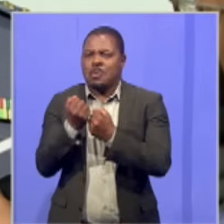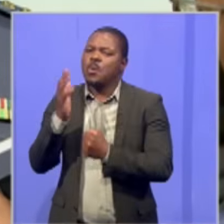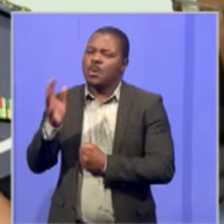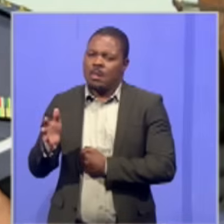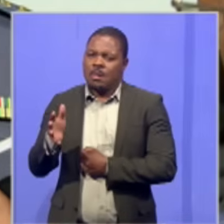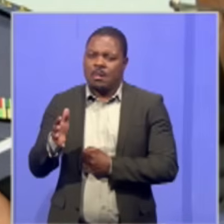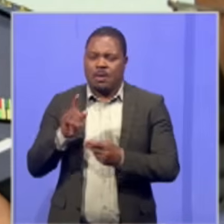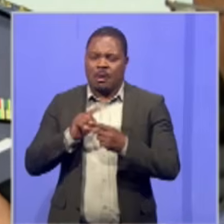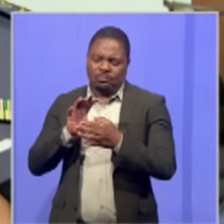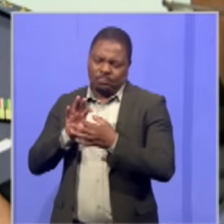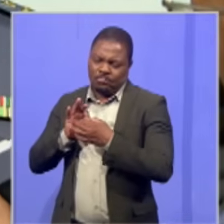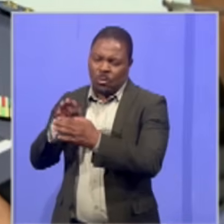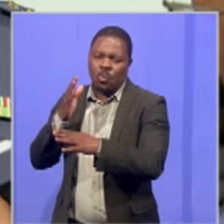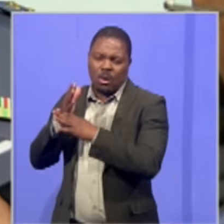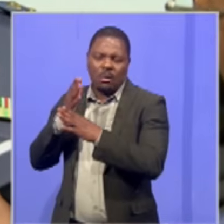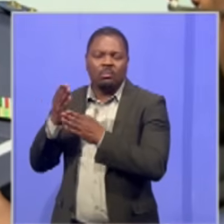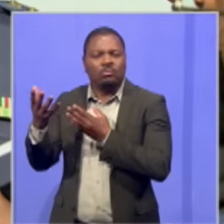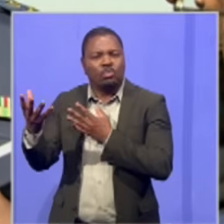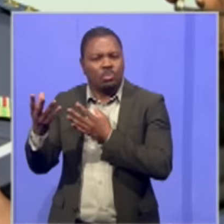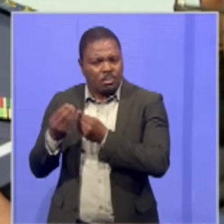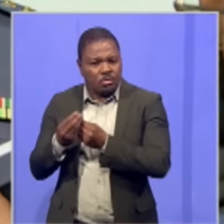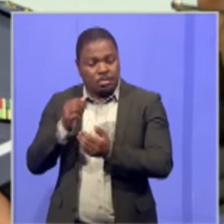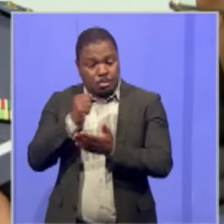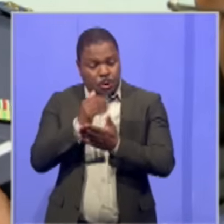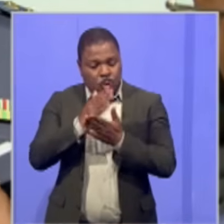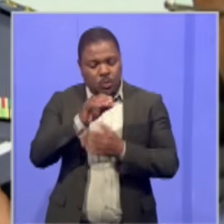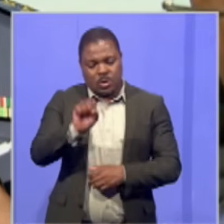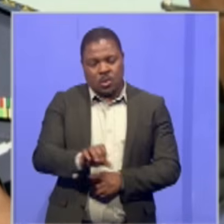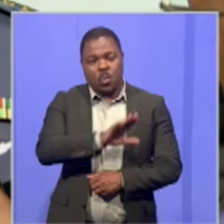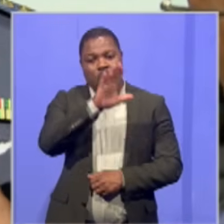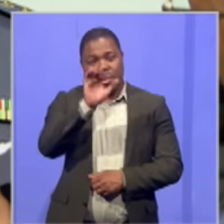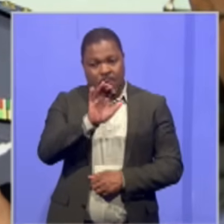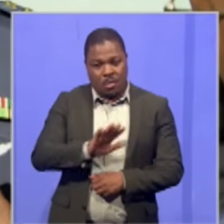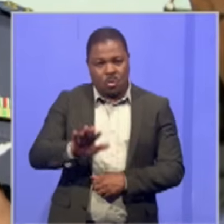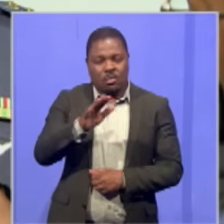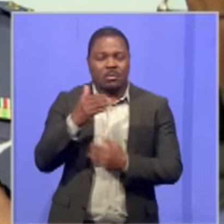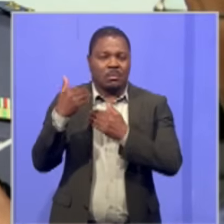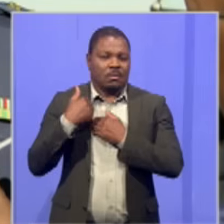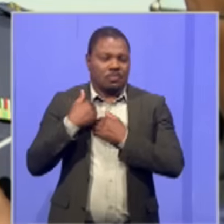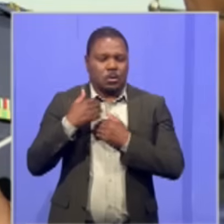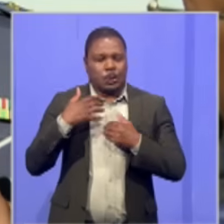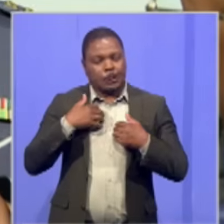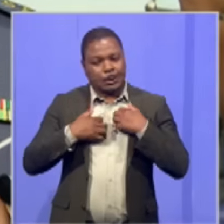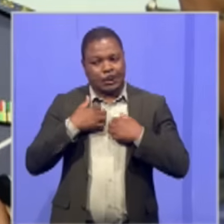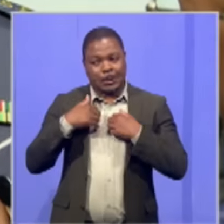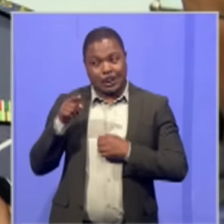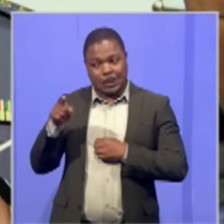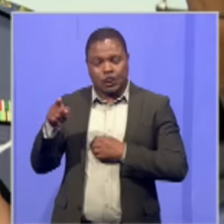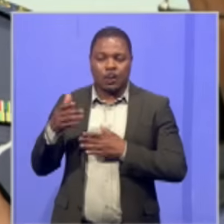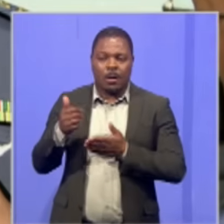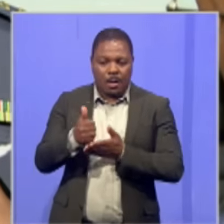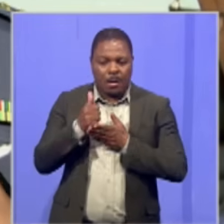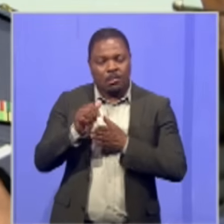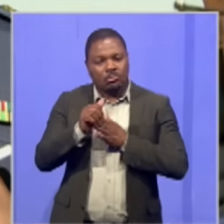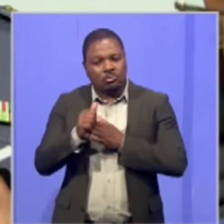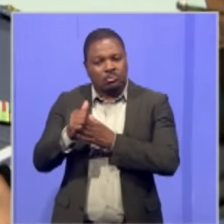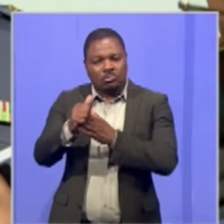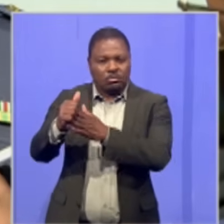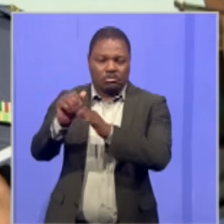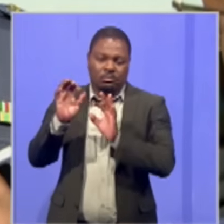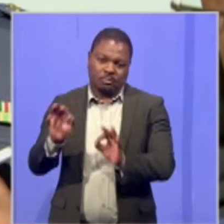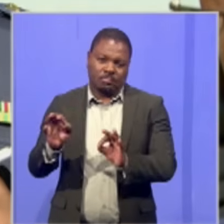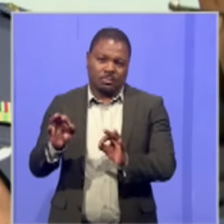to commit to work with him to make South Africa safe. And we are looking forward for his direction and guidance